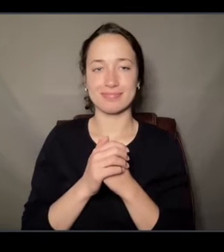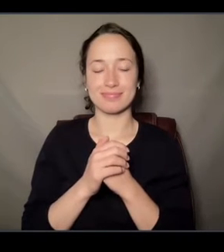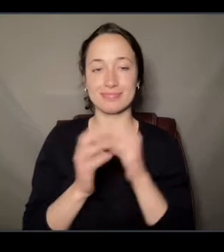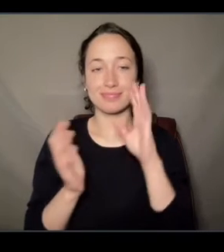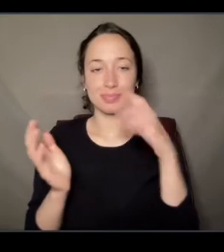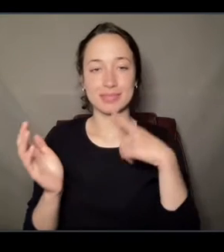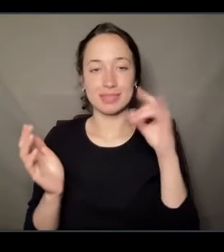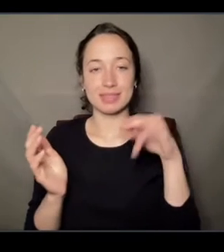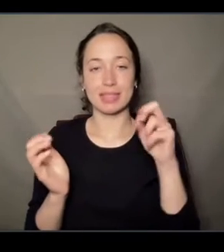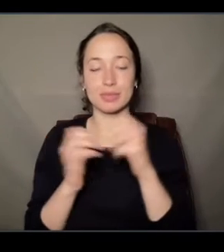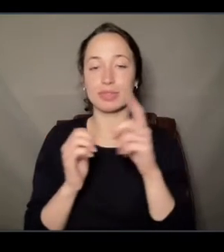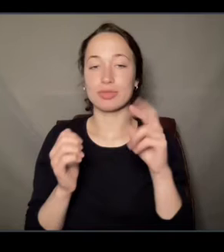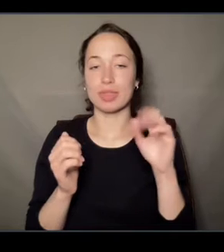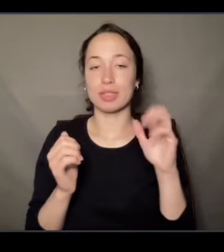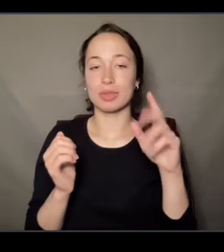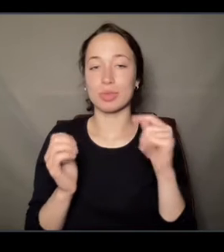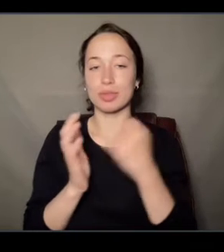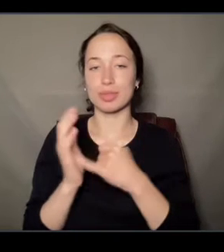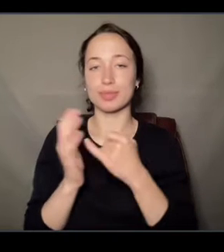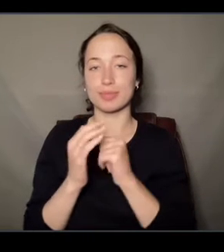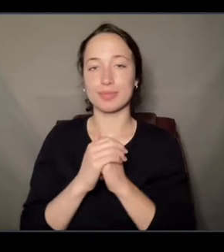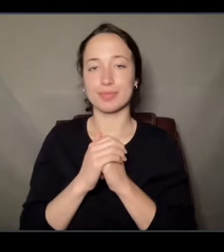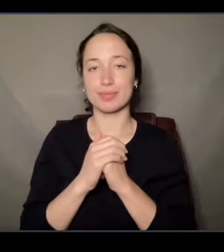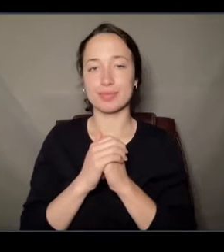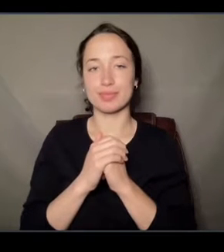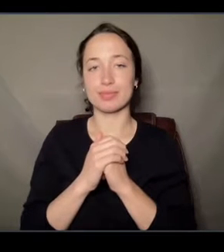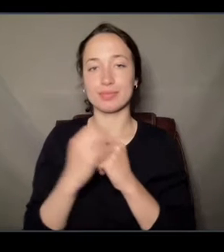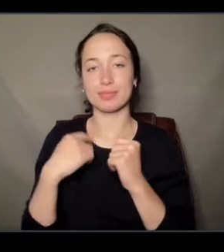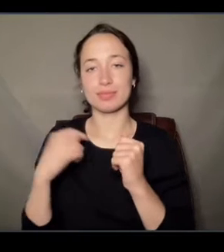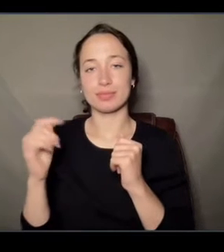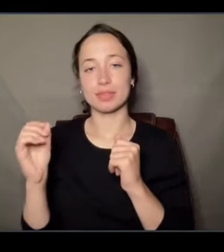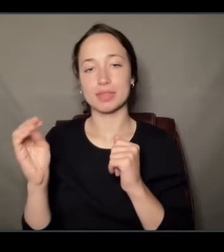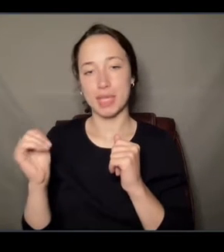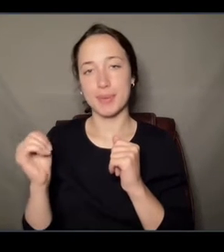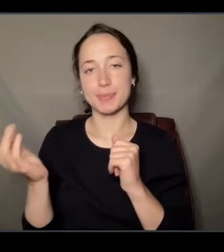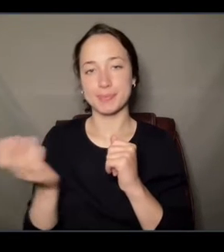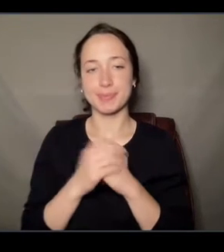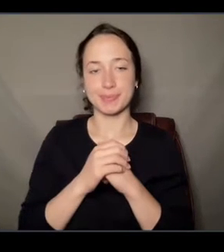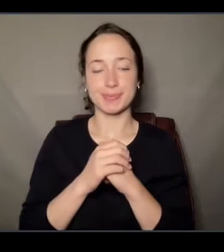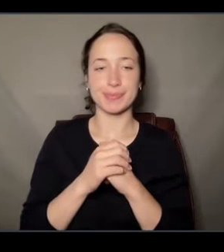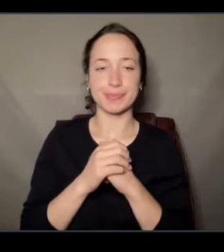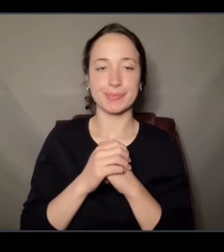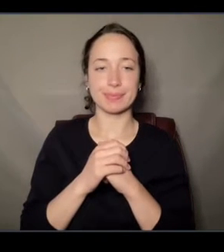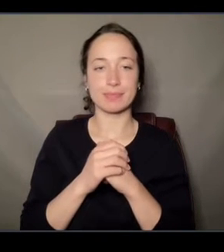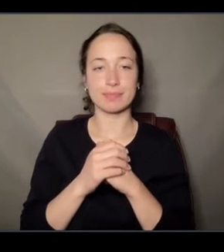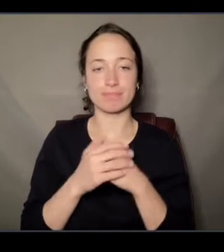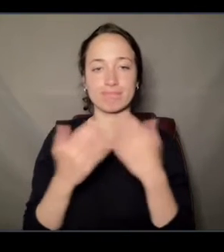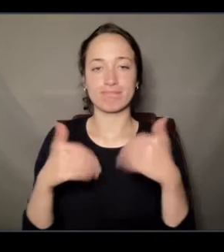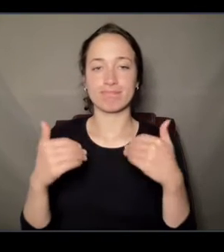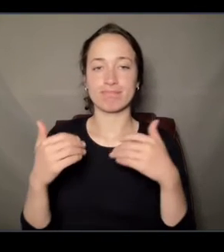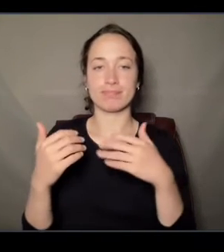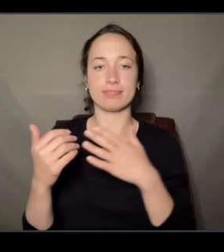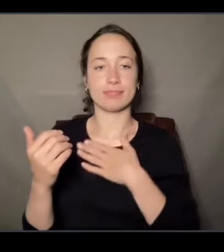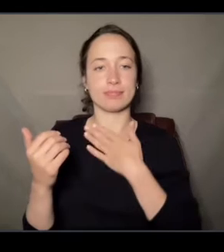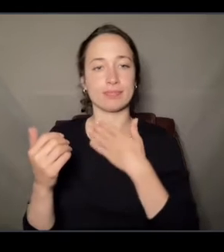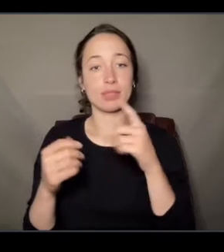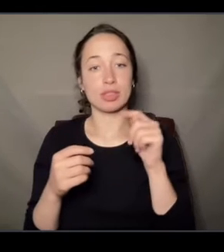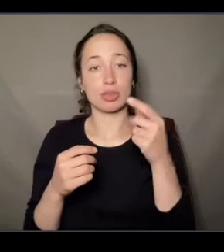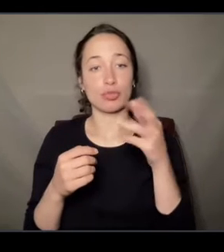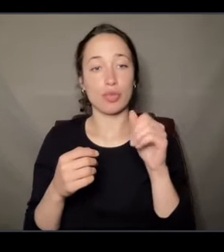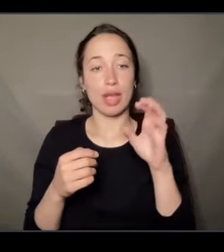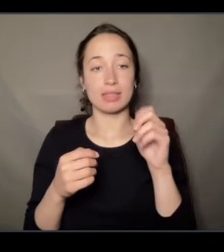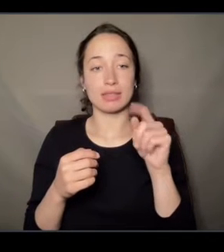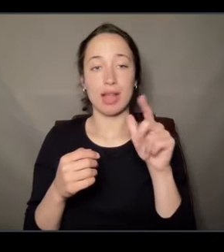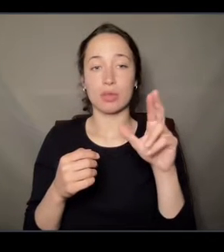Hi, I'm Diane McGarry with Dracut Arts. And I'm Tom McGarry. Today we're privileged to